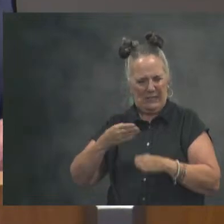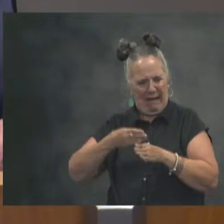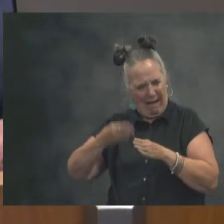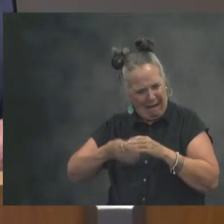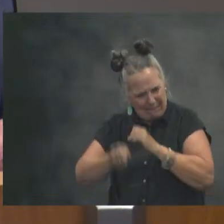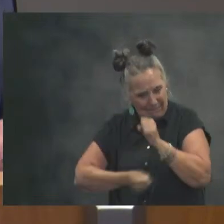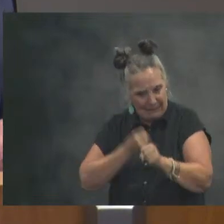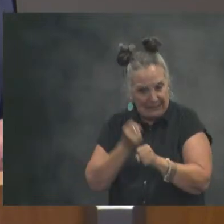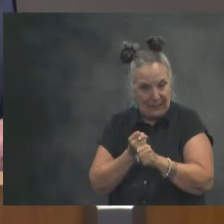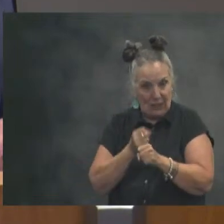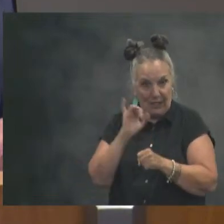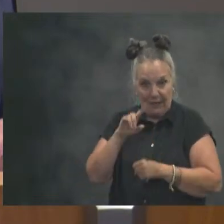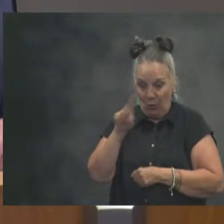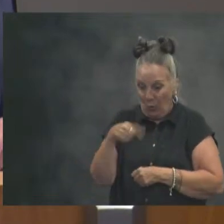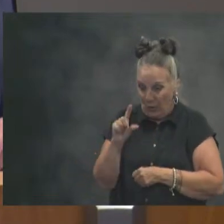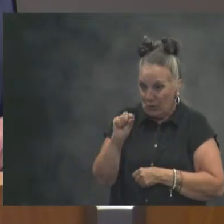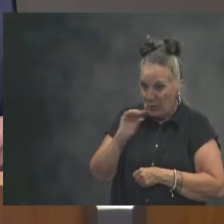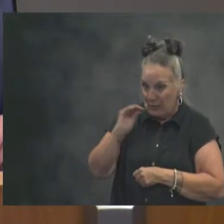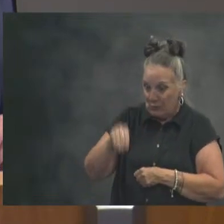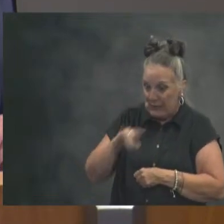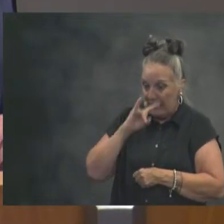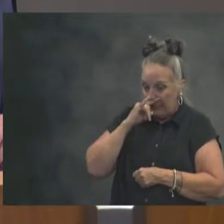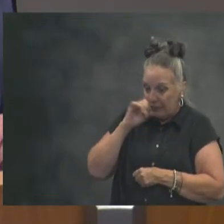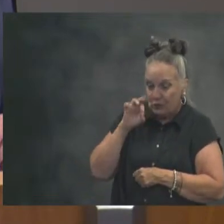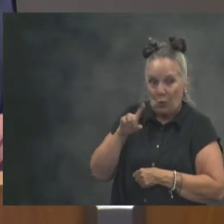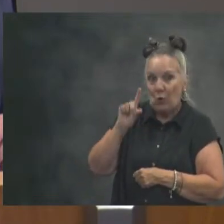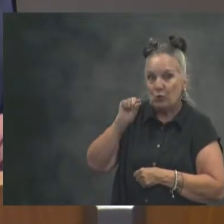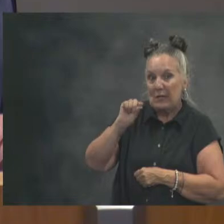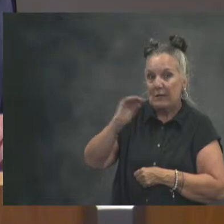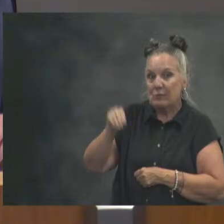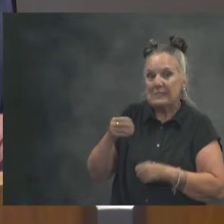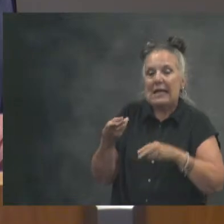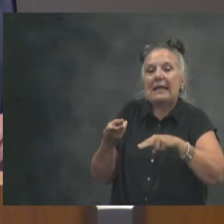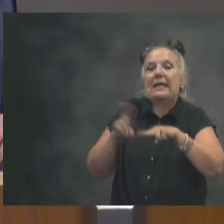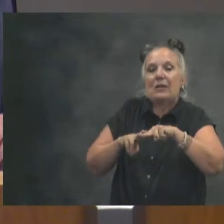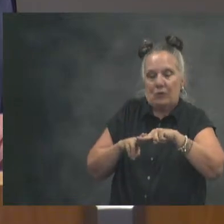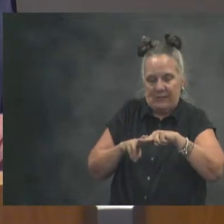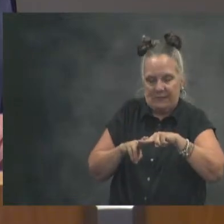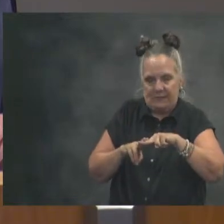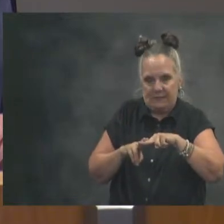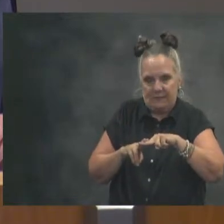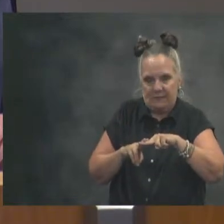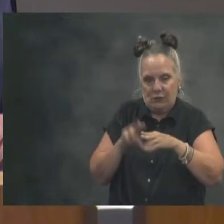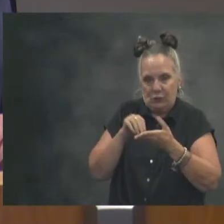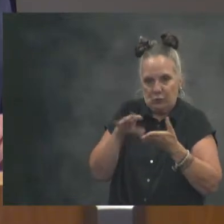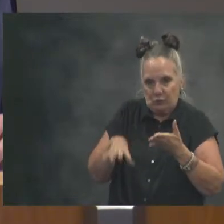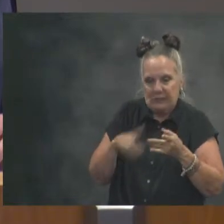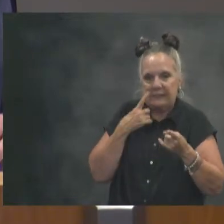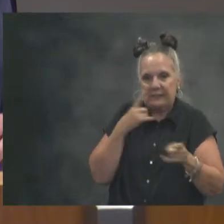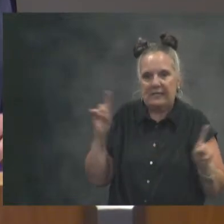is that just 20% of the kids or 20% increase on the student success there?